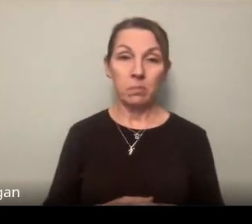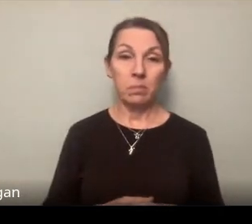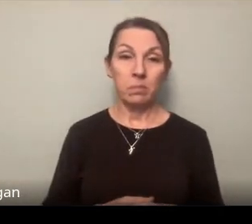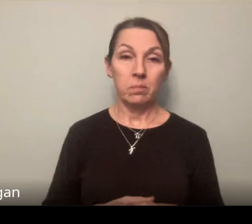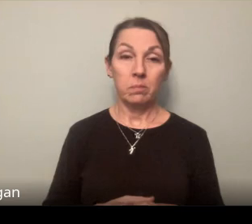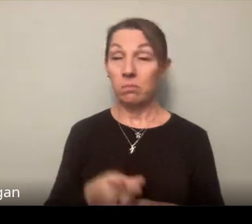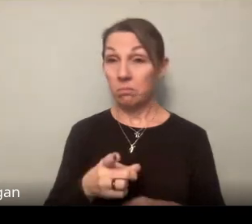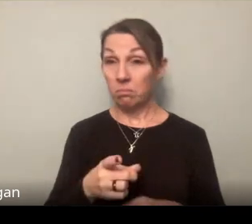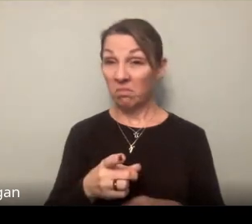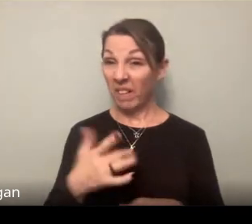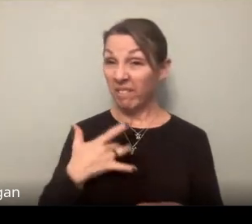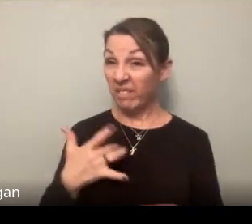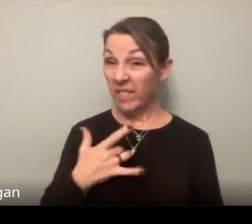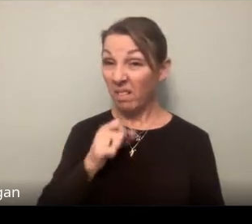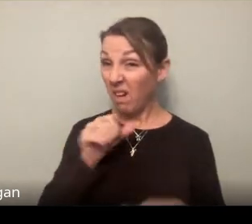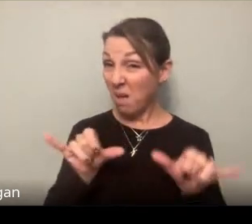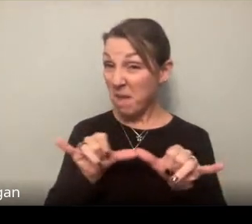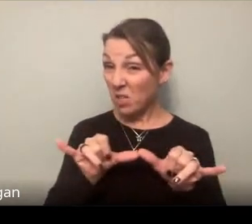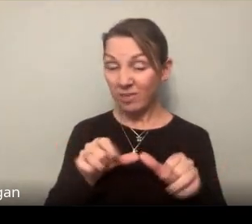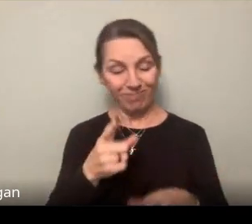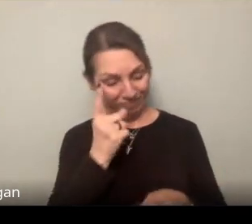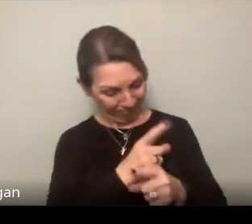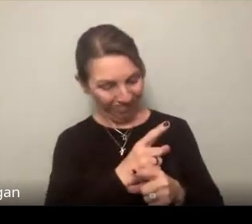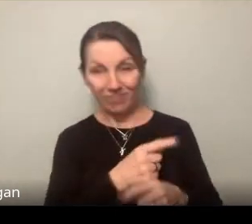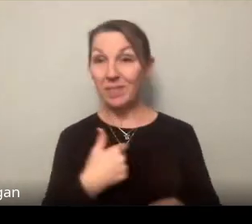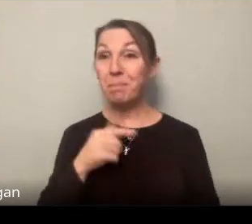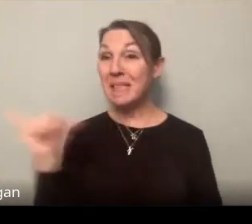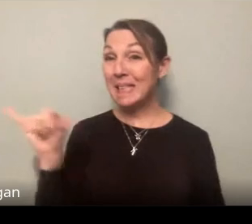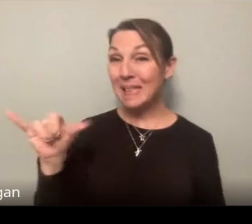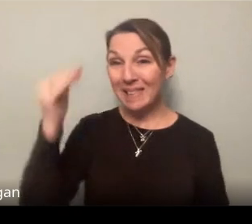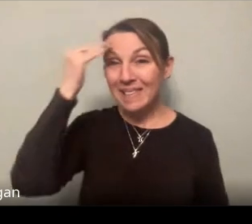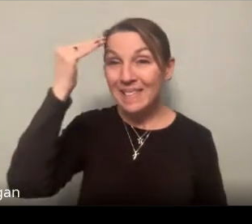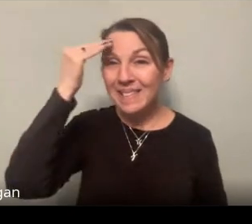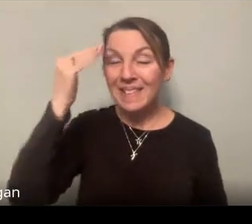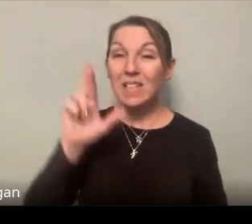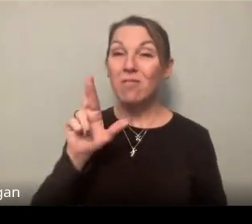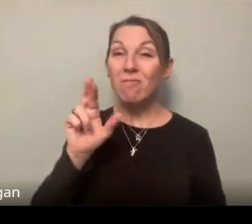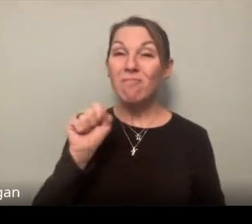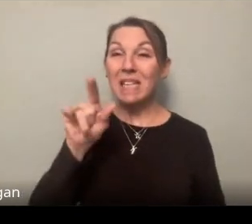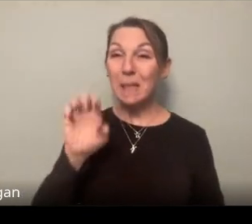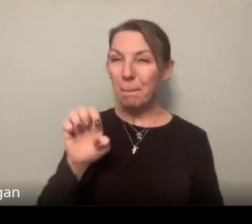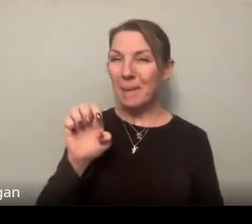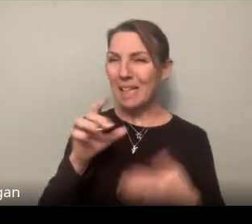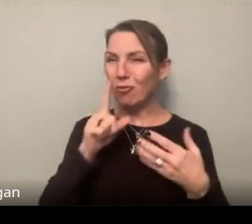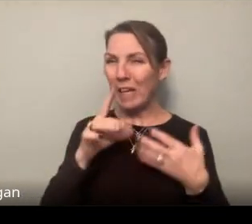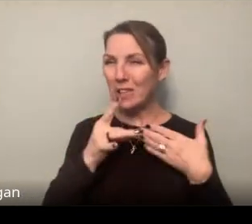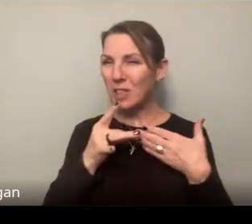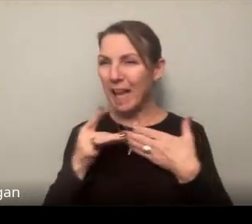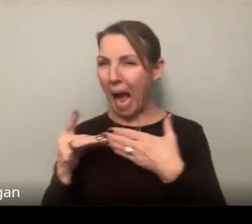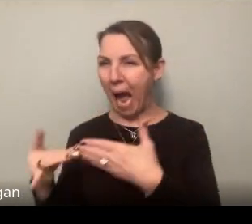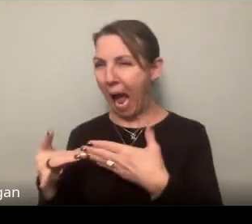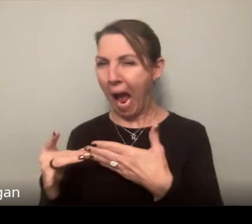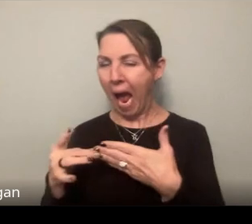Do you do this by feel and not by measurement? Correct. Yeah, me too. I know. To me, a recipe's a guideline. Exactly. You can sort